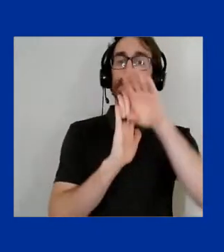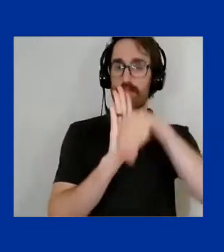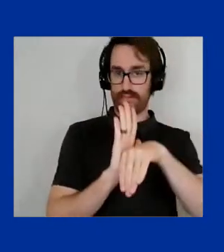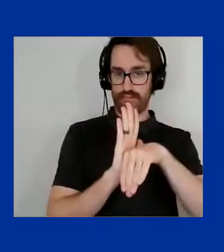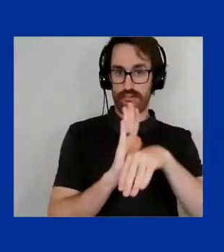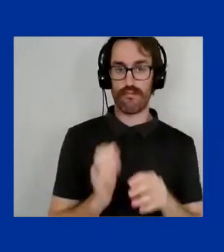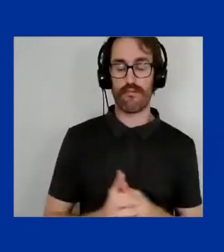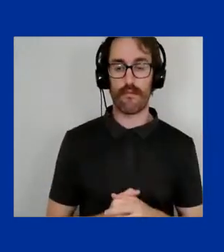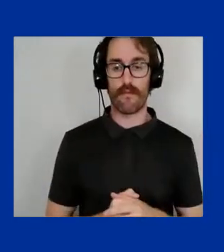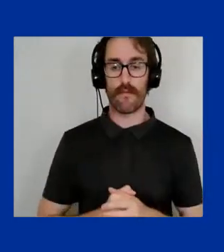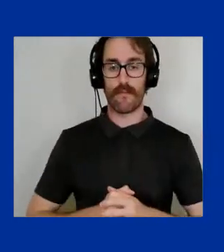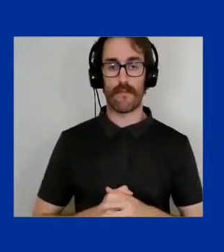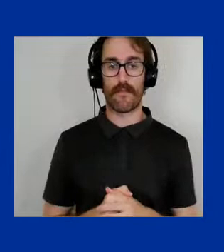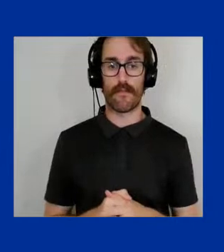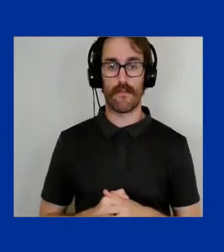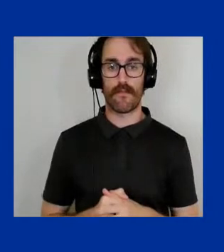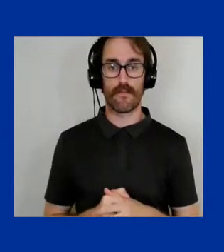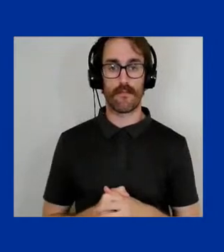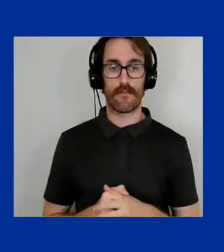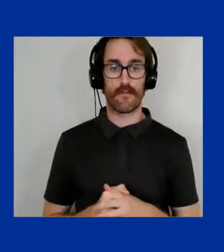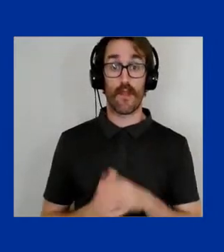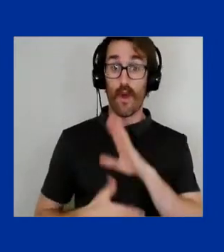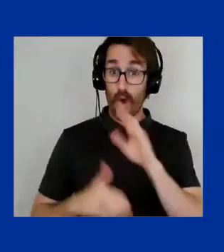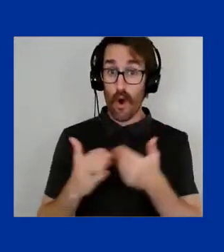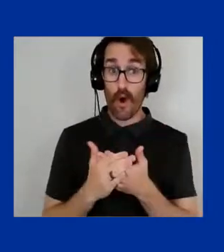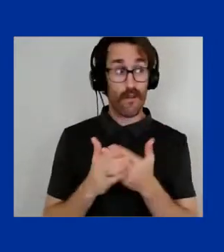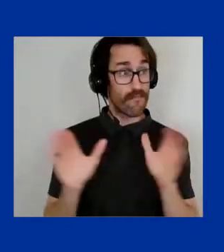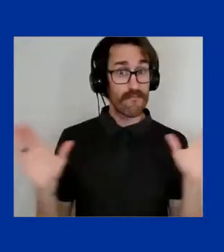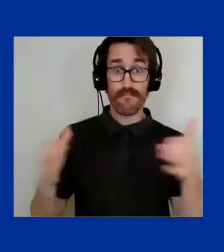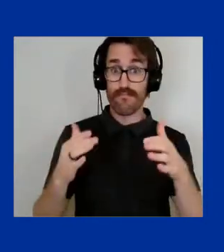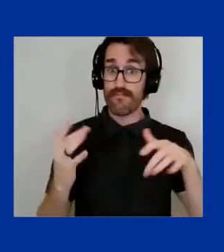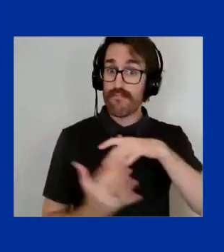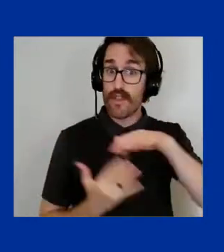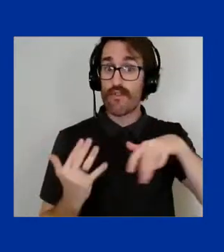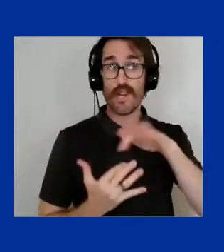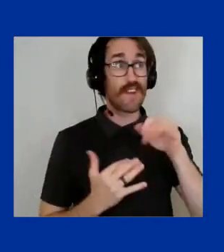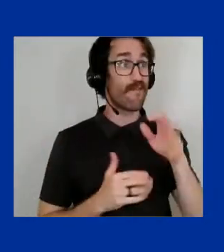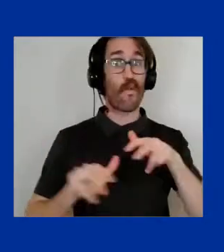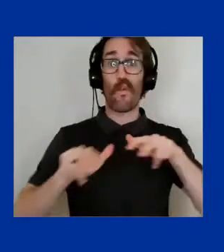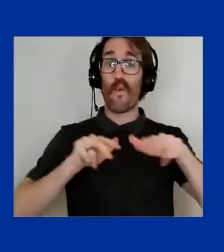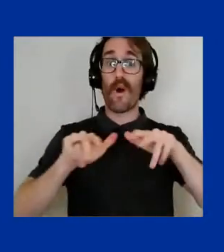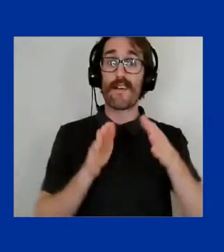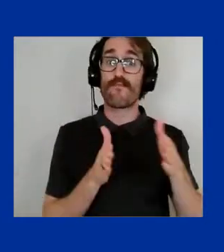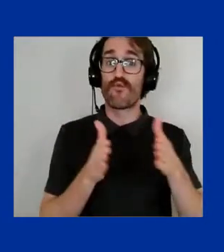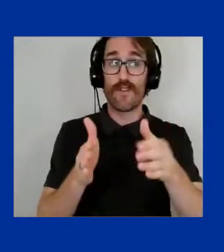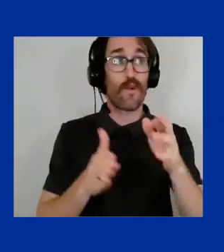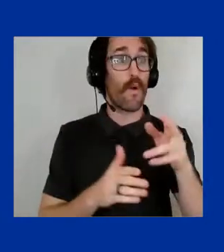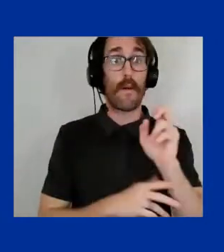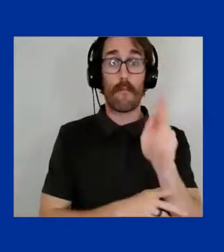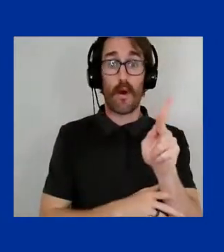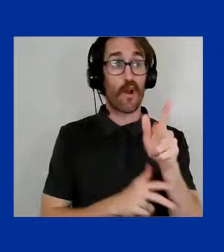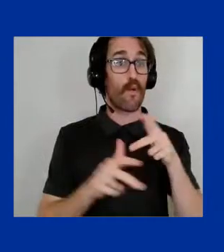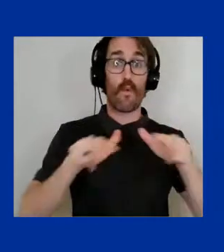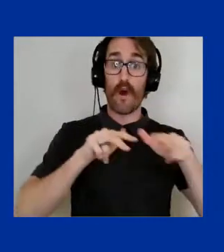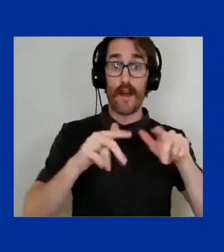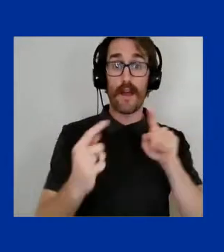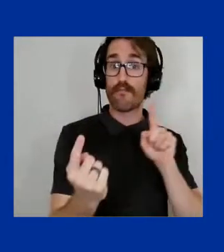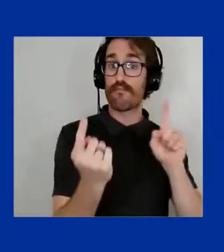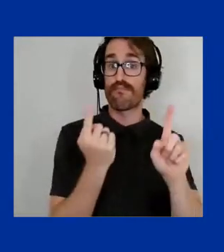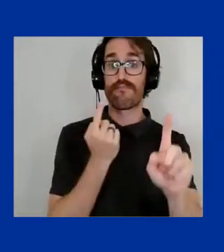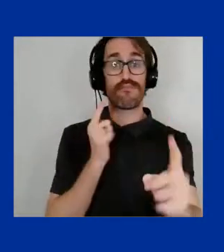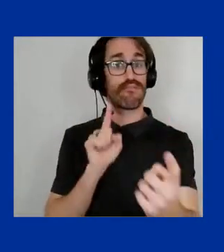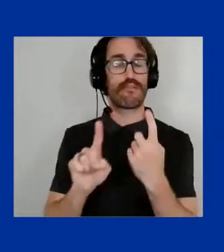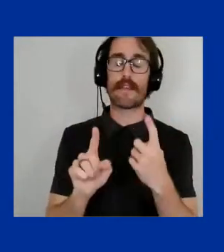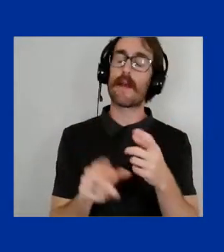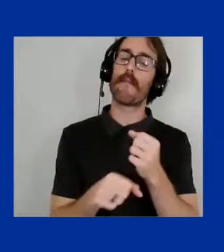for all the interactions that we might have if we're walking down the street or walking through the park, we really need to be maintaining